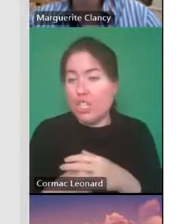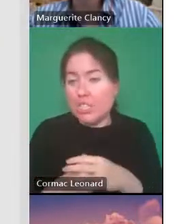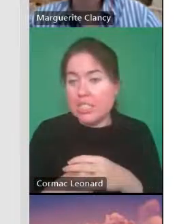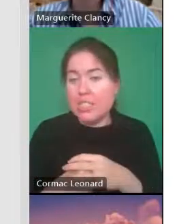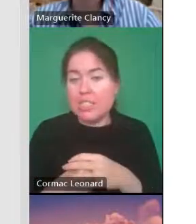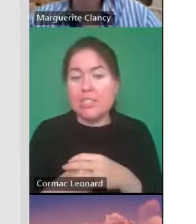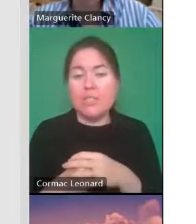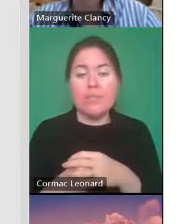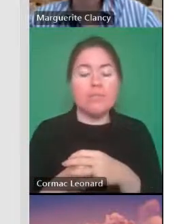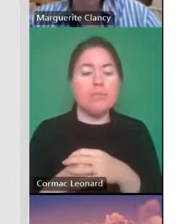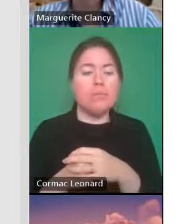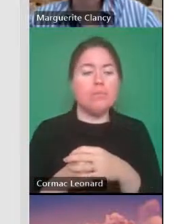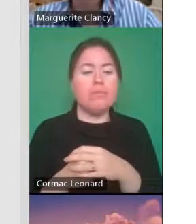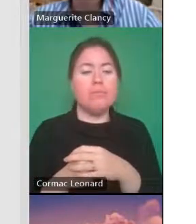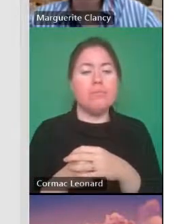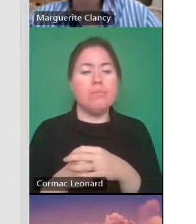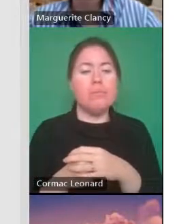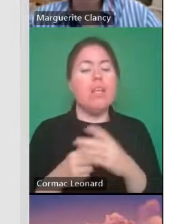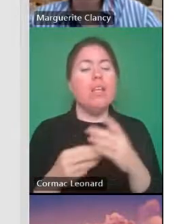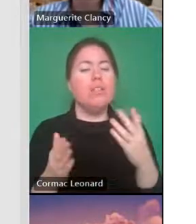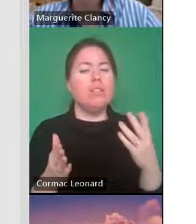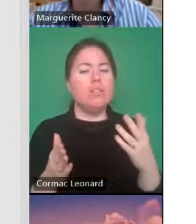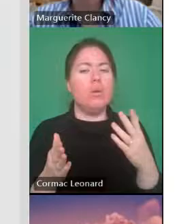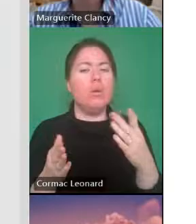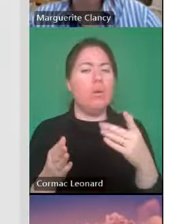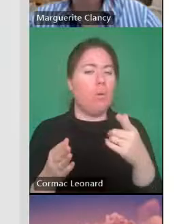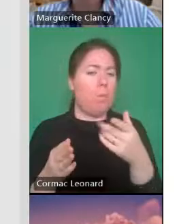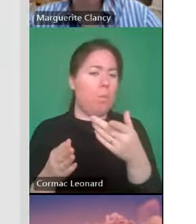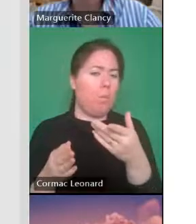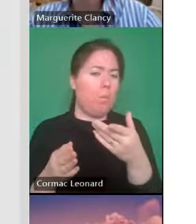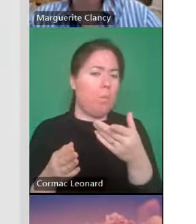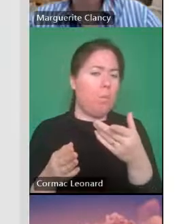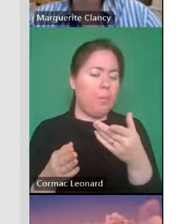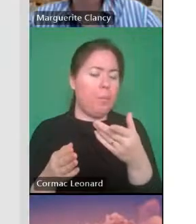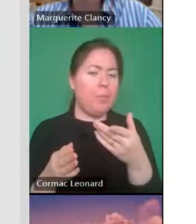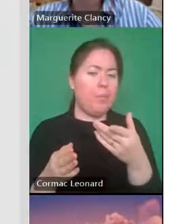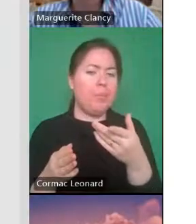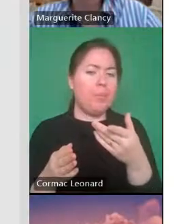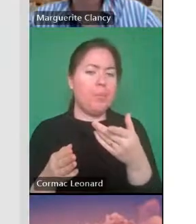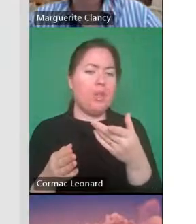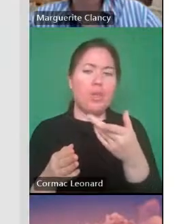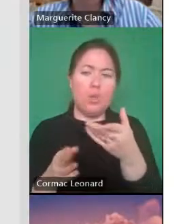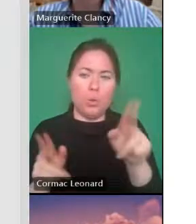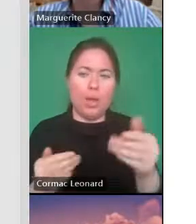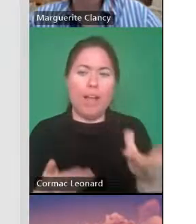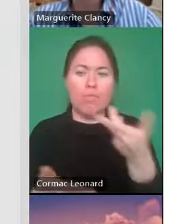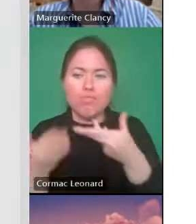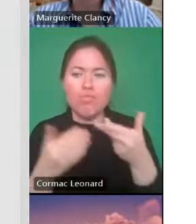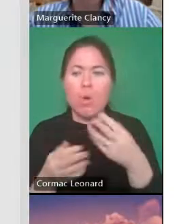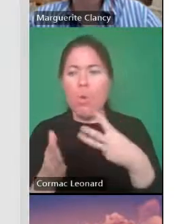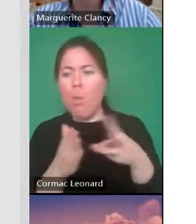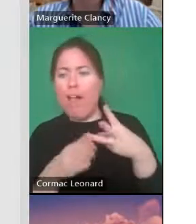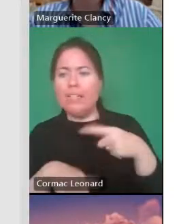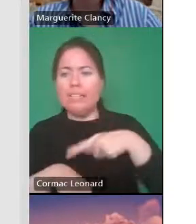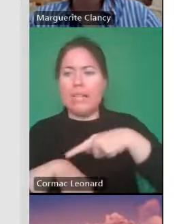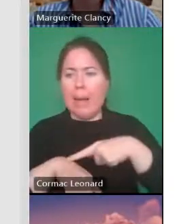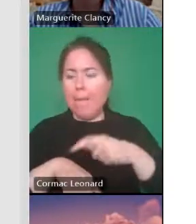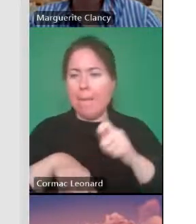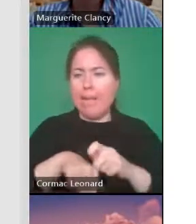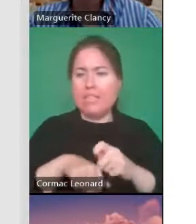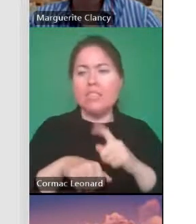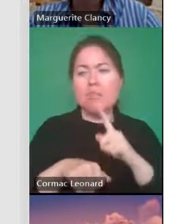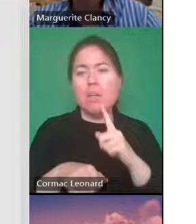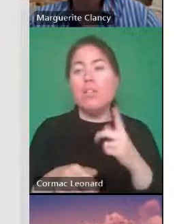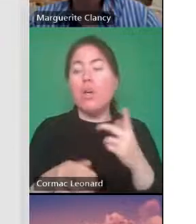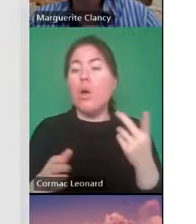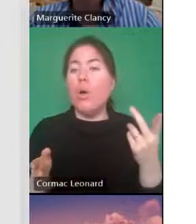and again, we're really guided by the timing of that. I think, but we will probably have